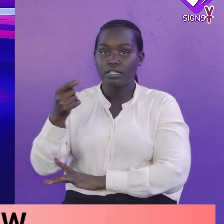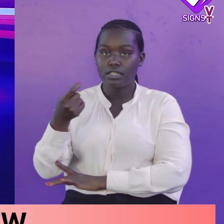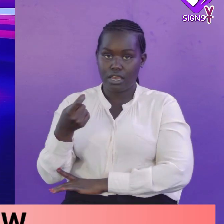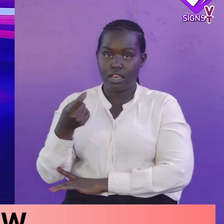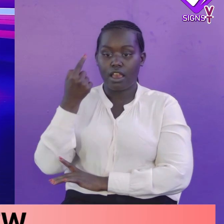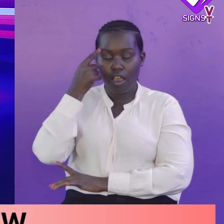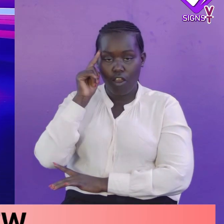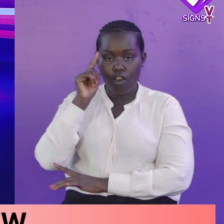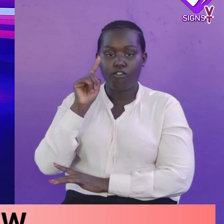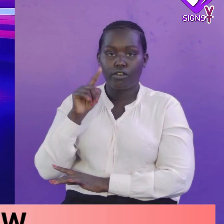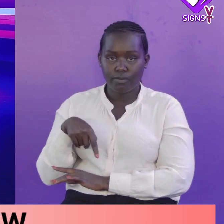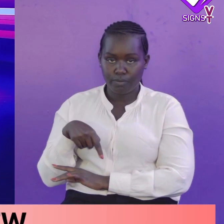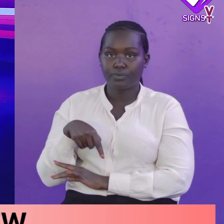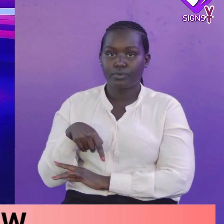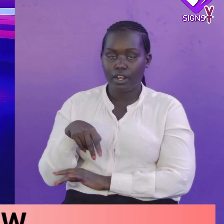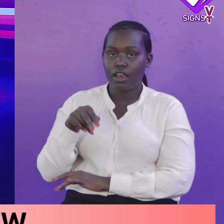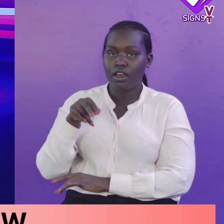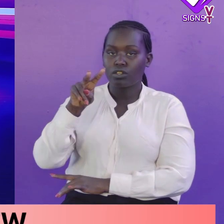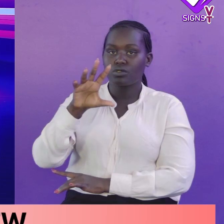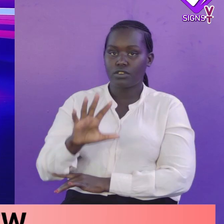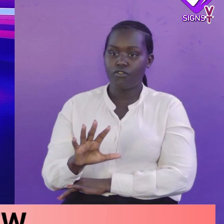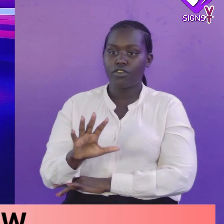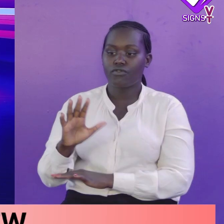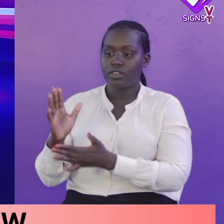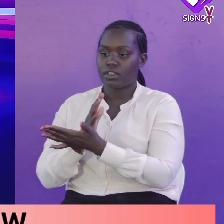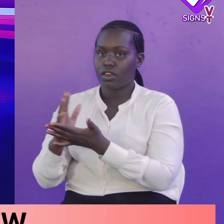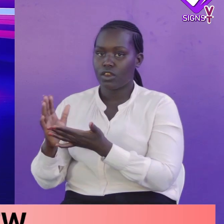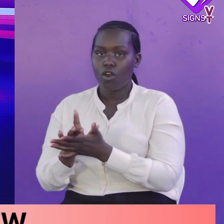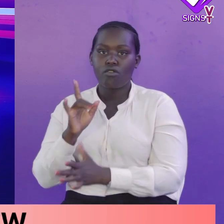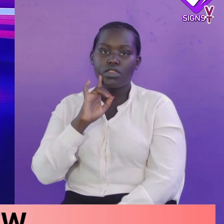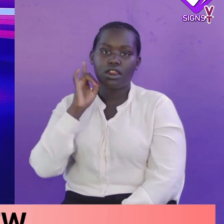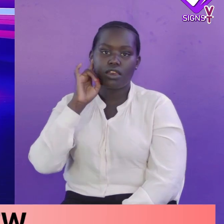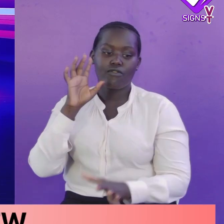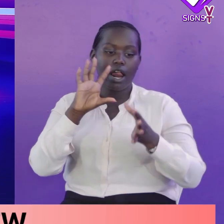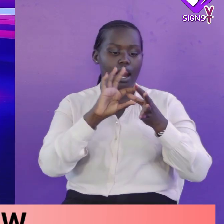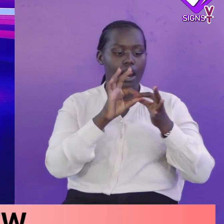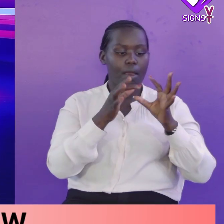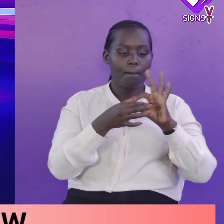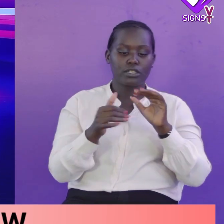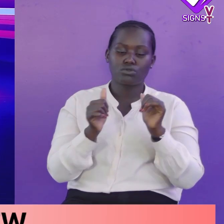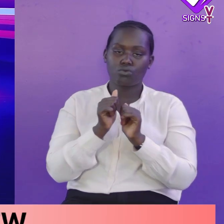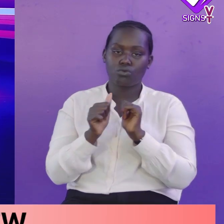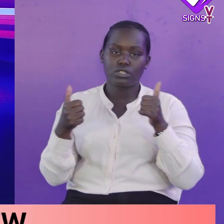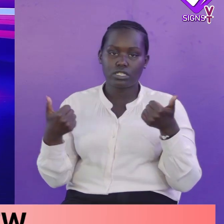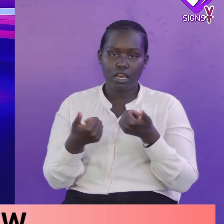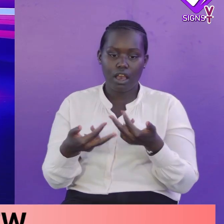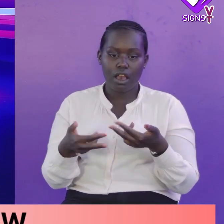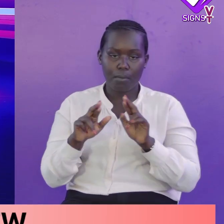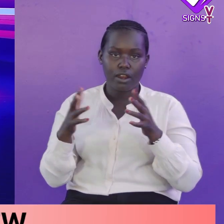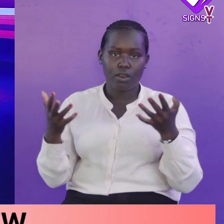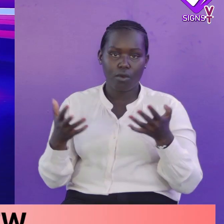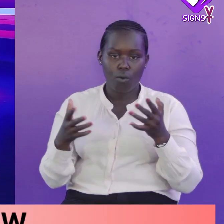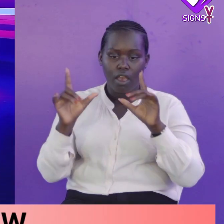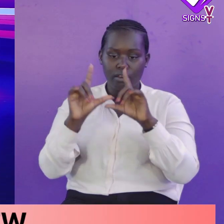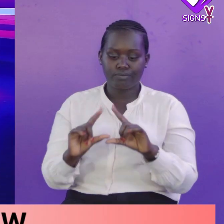for the 25th edition of the Summer Deaflympics that will also be taking place in Tokyo,